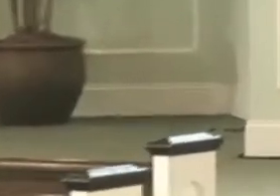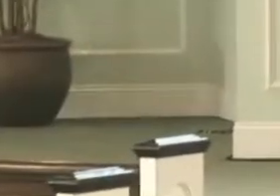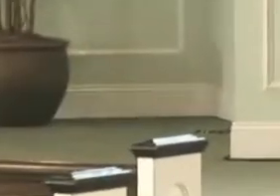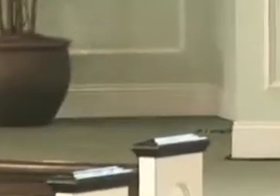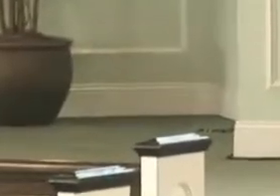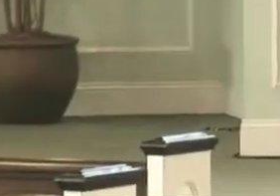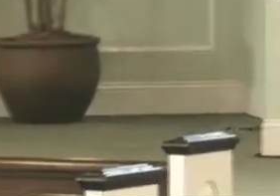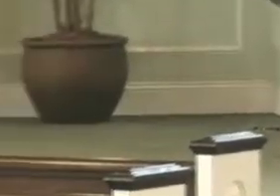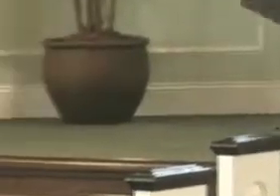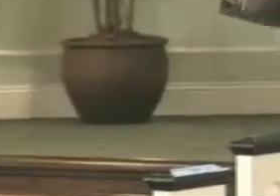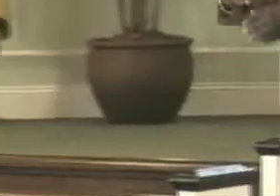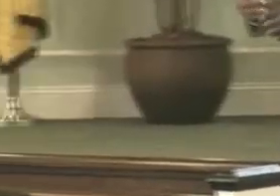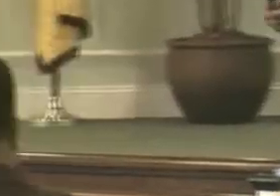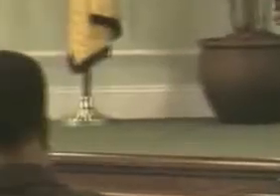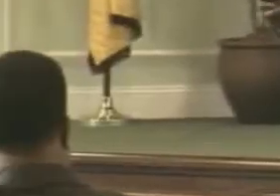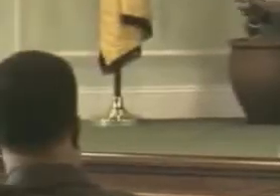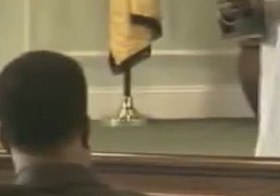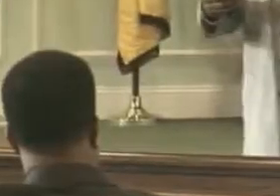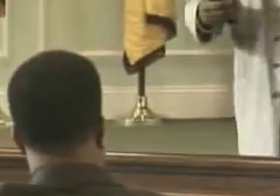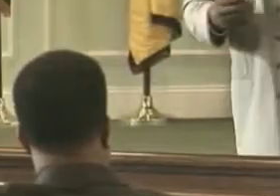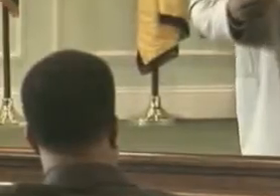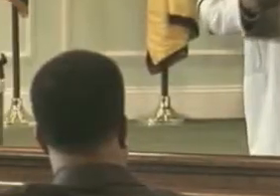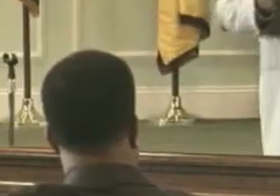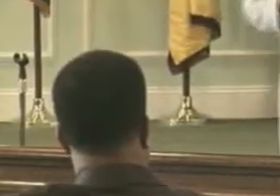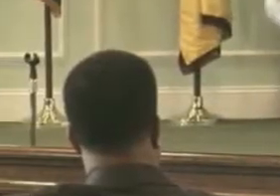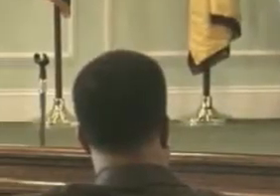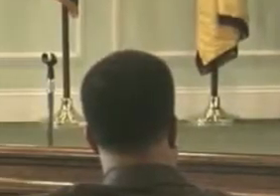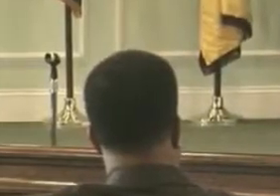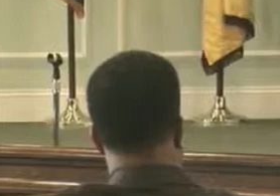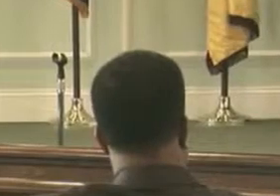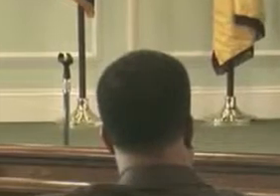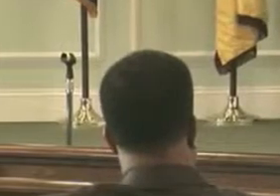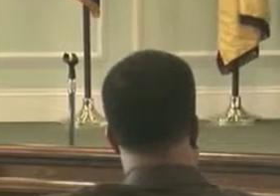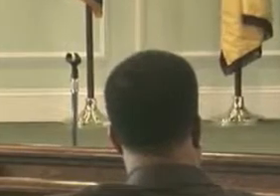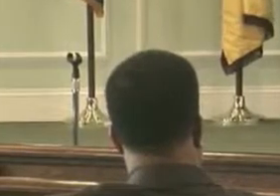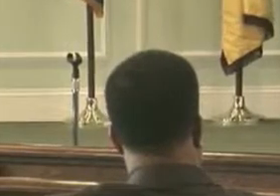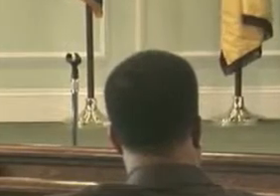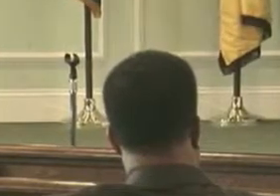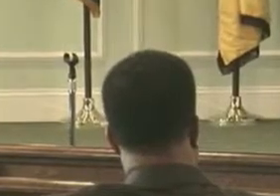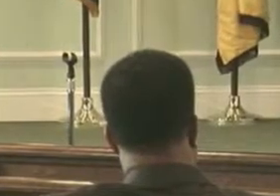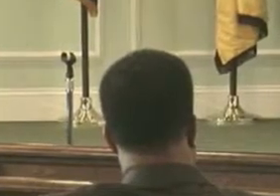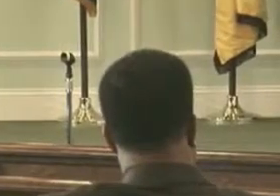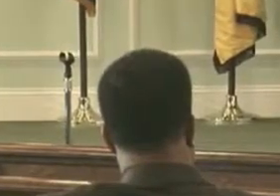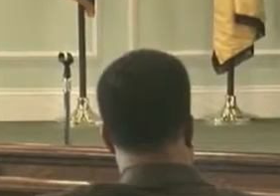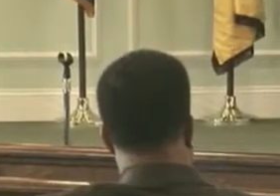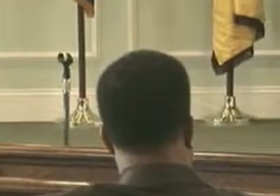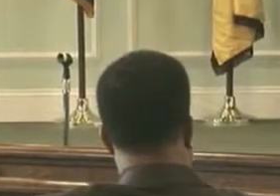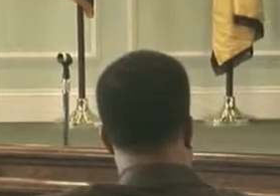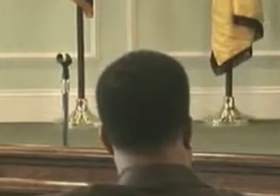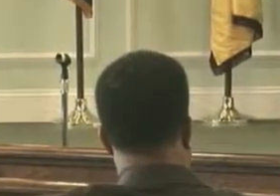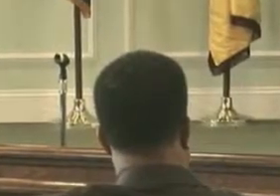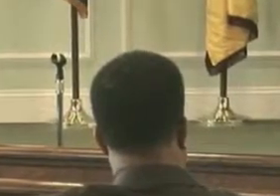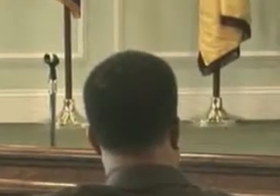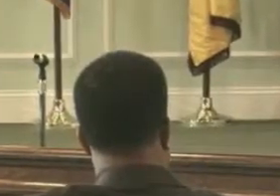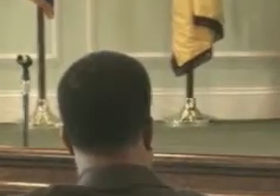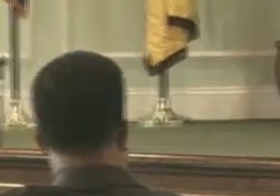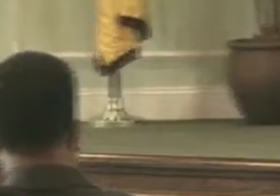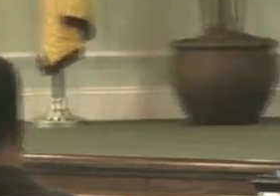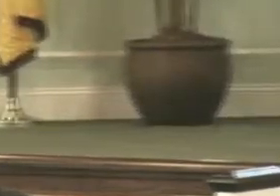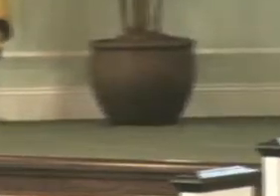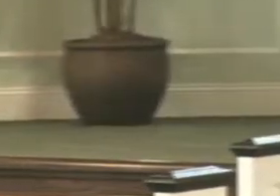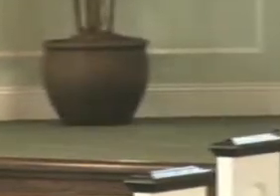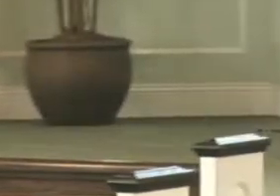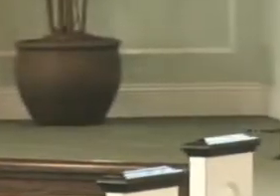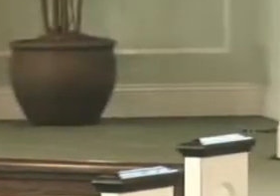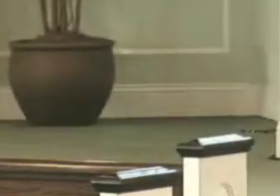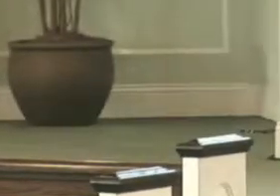in accordance of one thing. And folk, if you don't see that, as you said, church and state joining